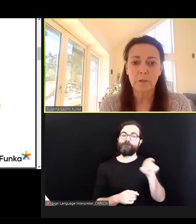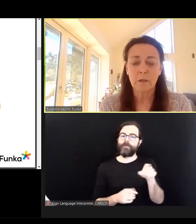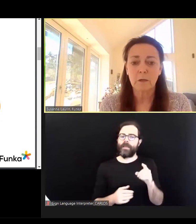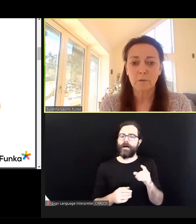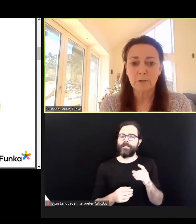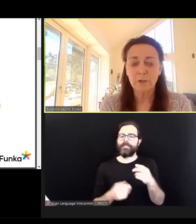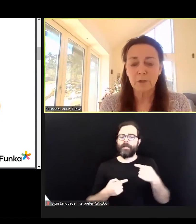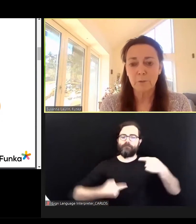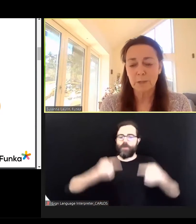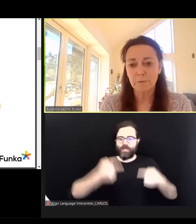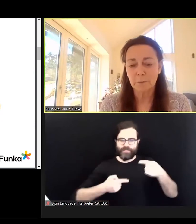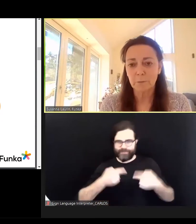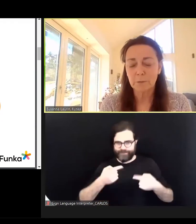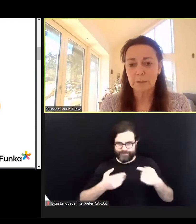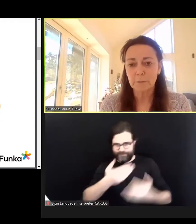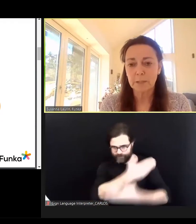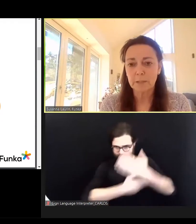yours.